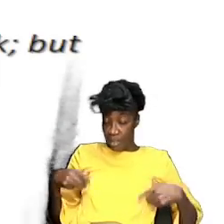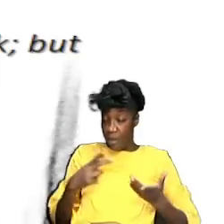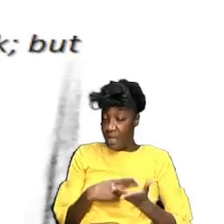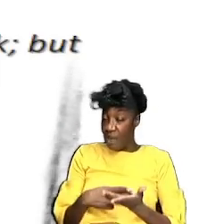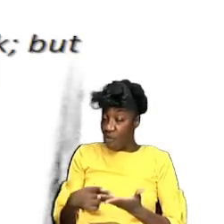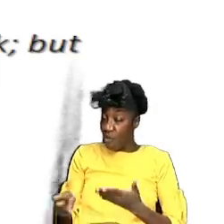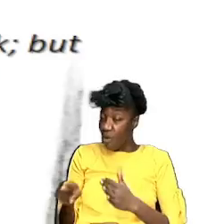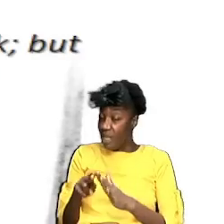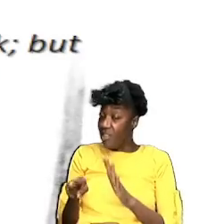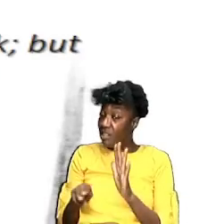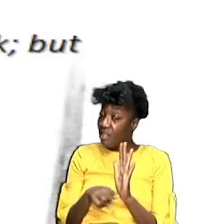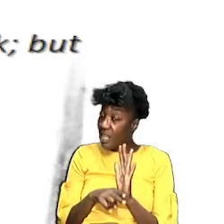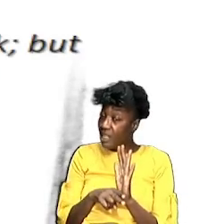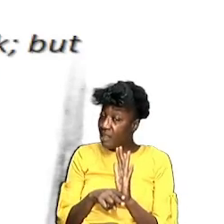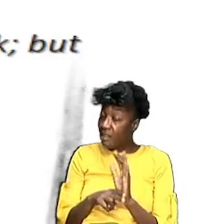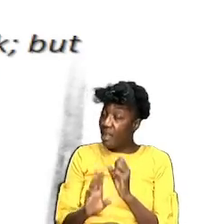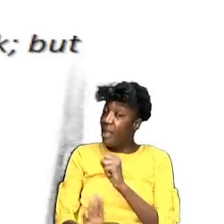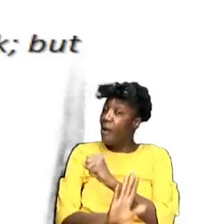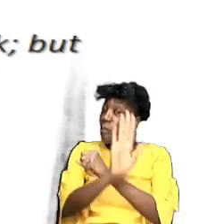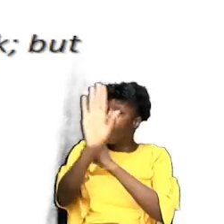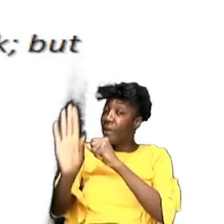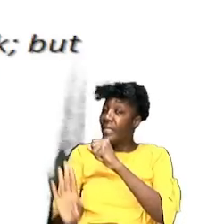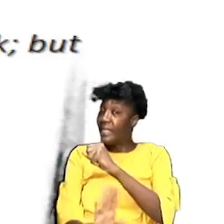as I said before,